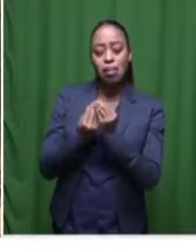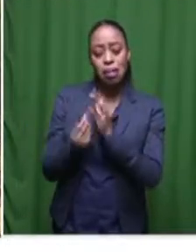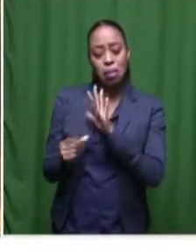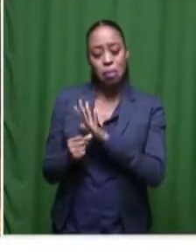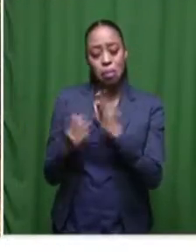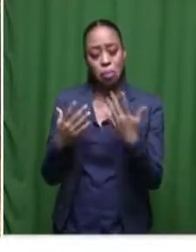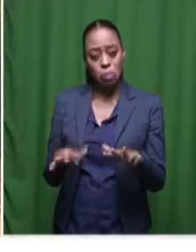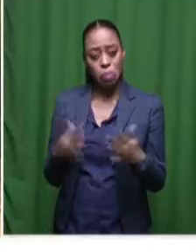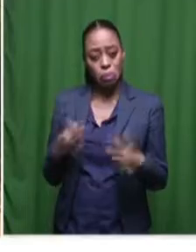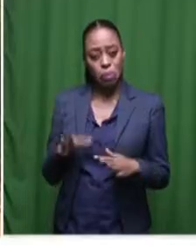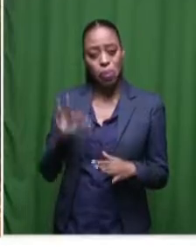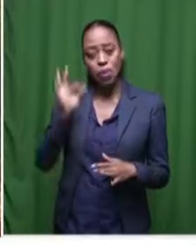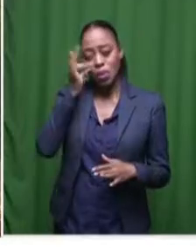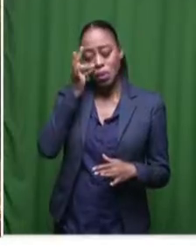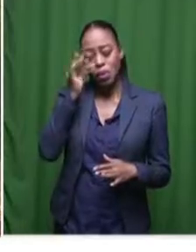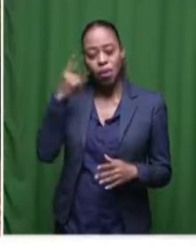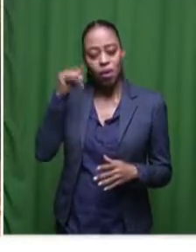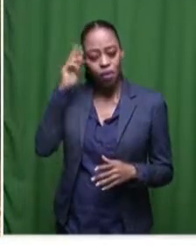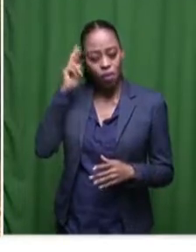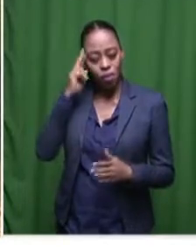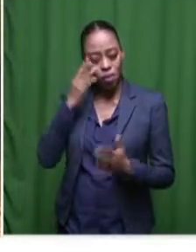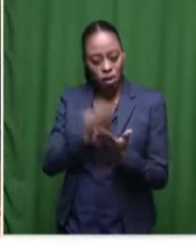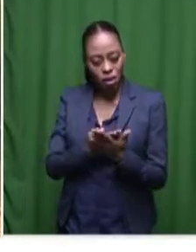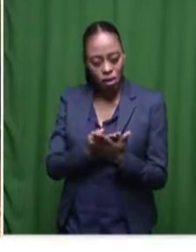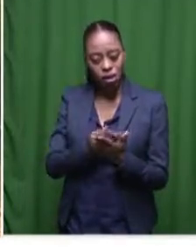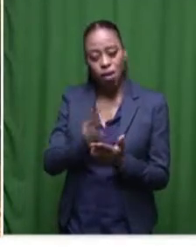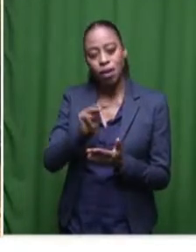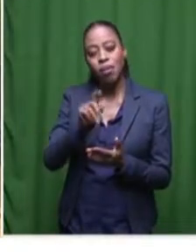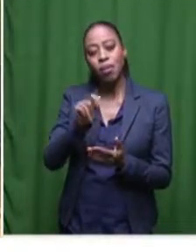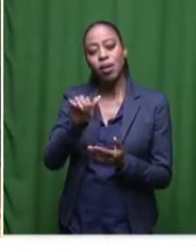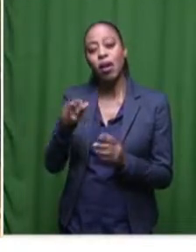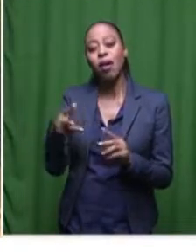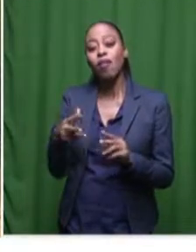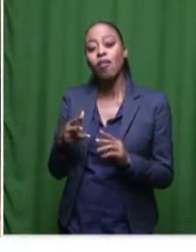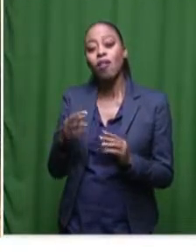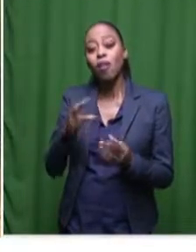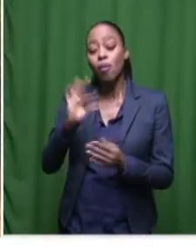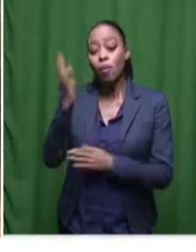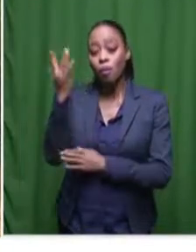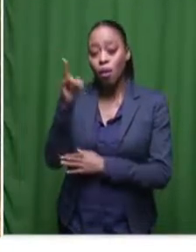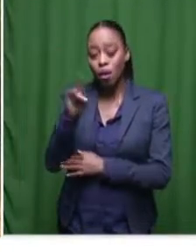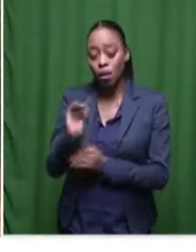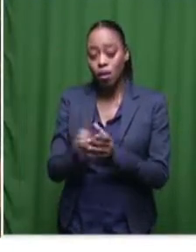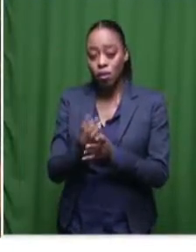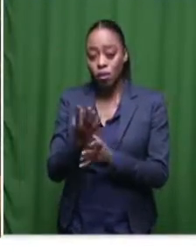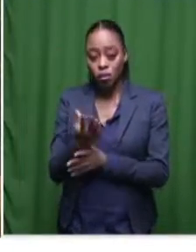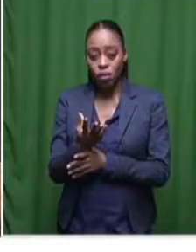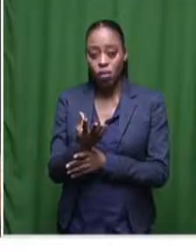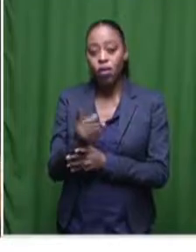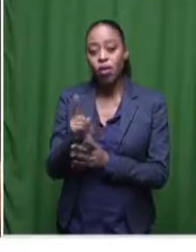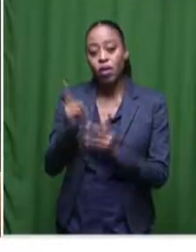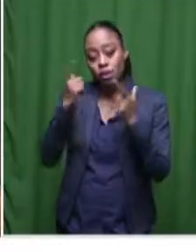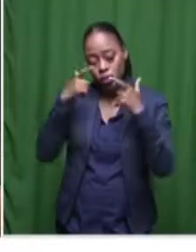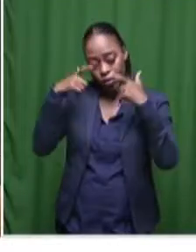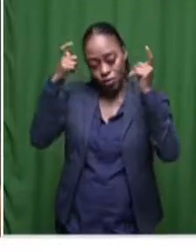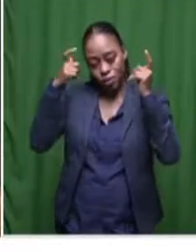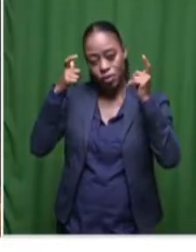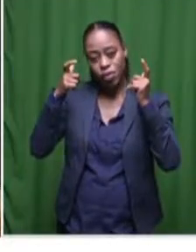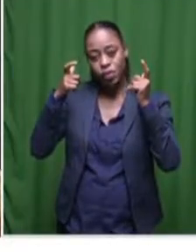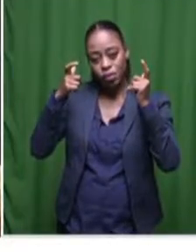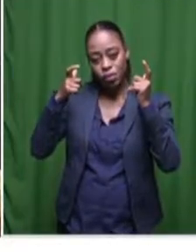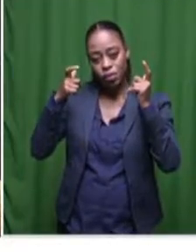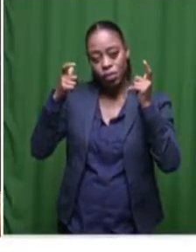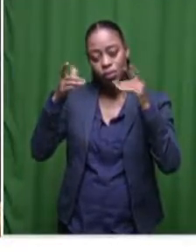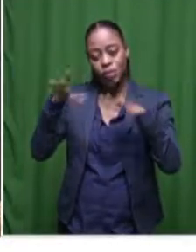include rosemary for remembrance, myrtle cut from the plant that was grown from a sprig of myrtle in the Queen's wedding bouquet,